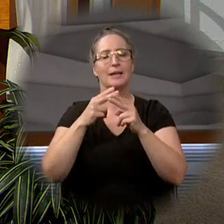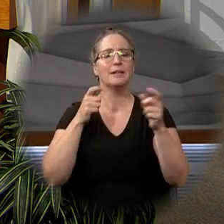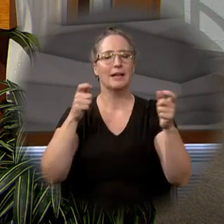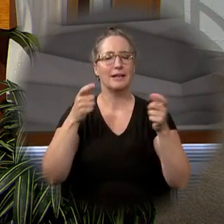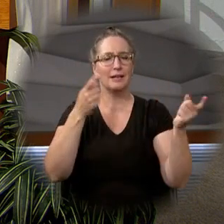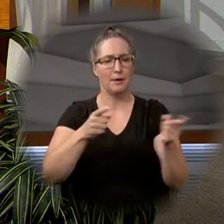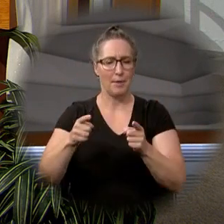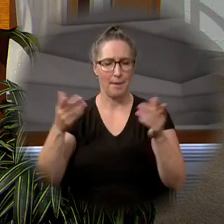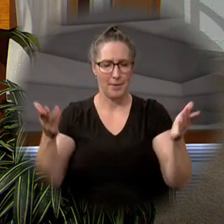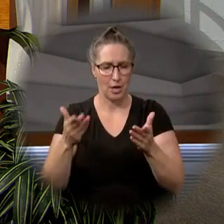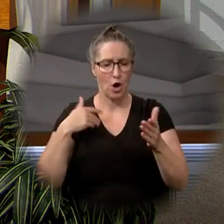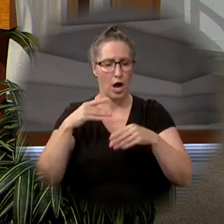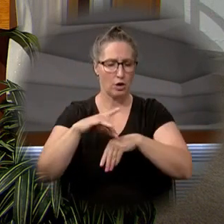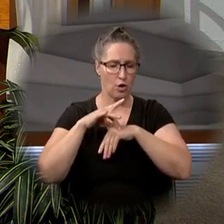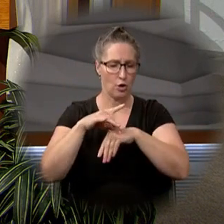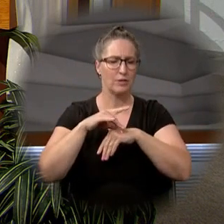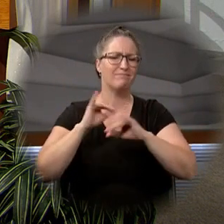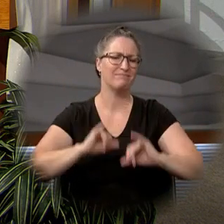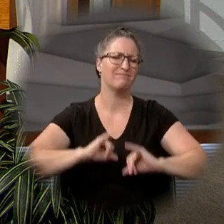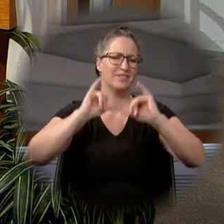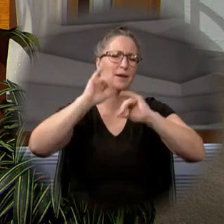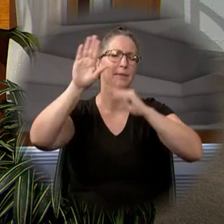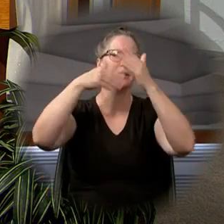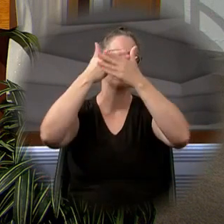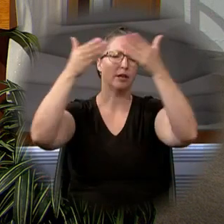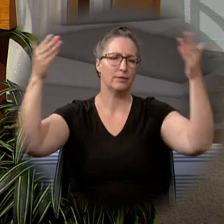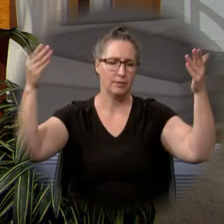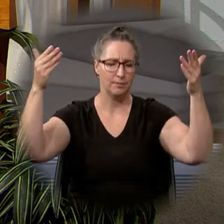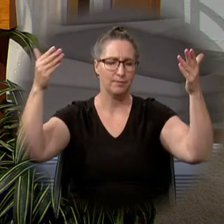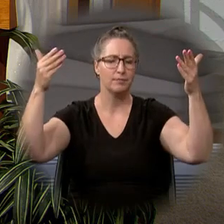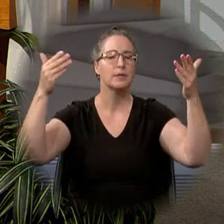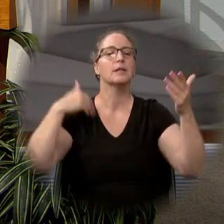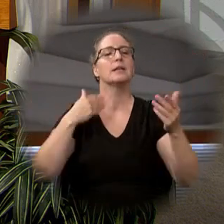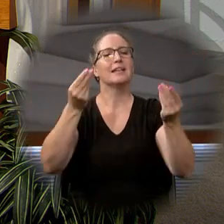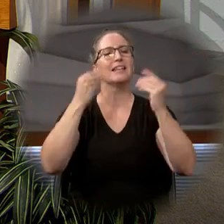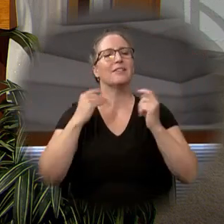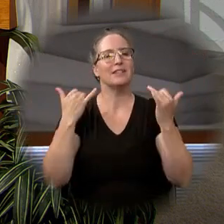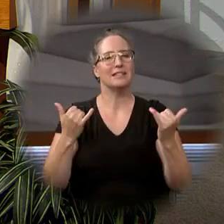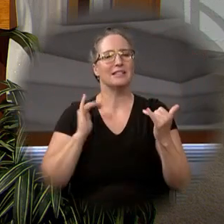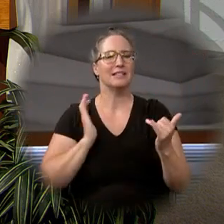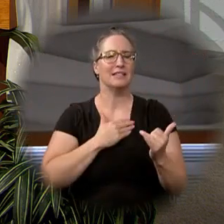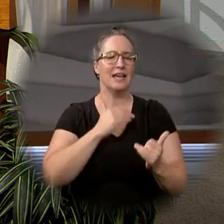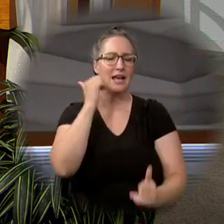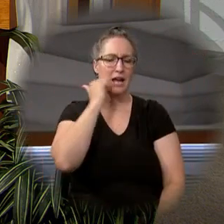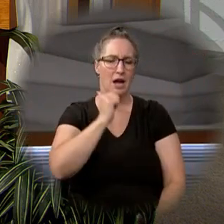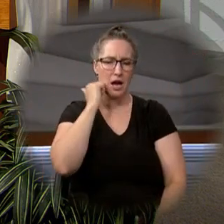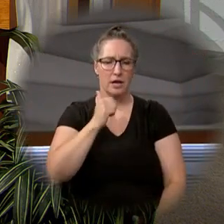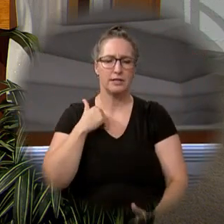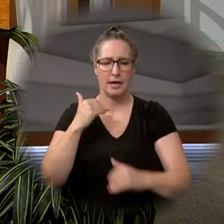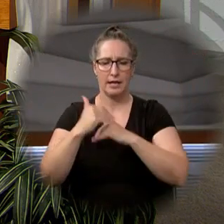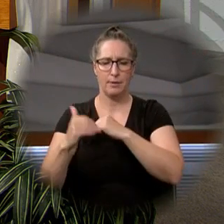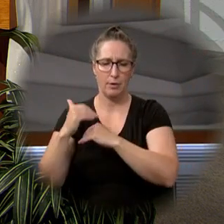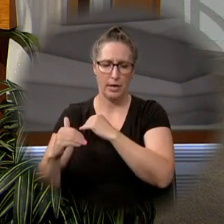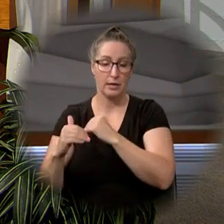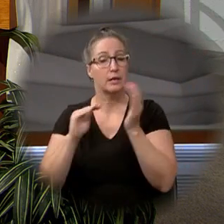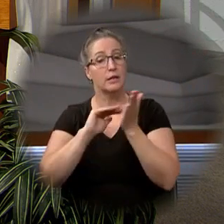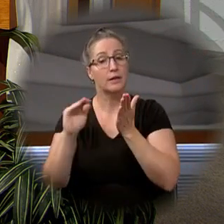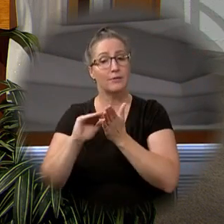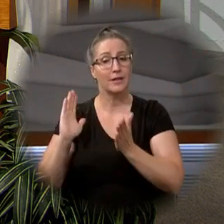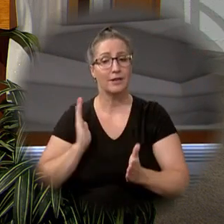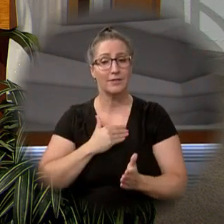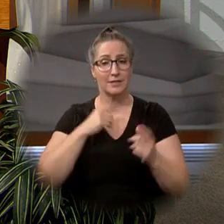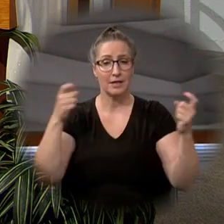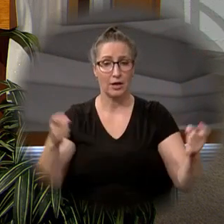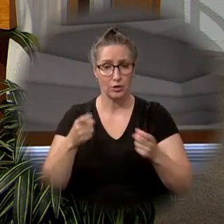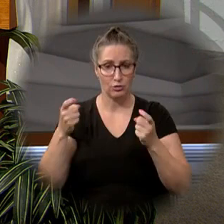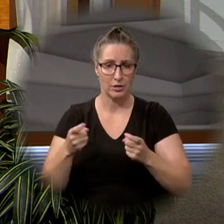name. Thy kingdom come, thy will be done, on earth as it is in heaven. Give us this day our daily bread,